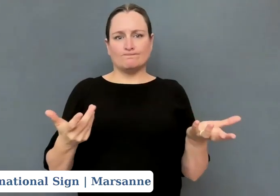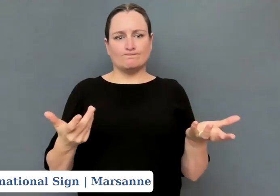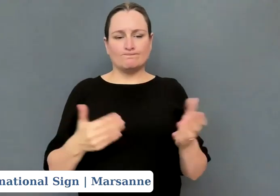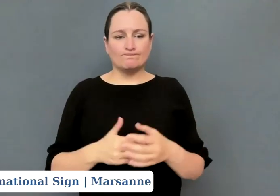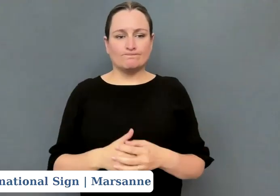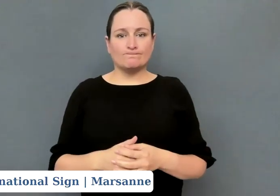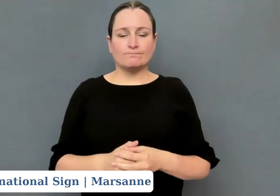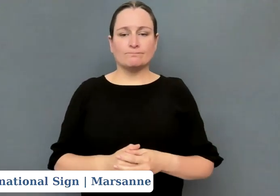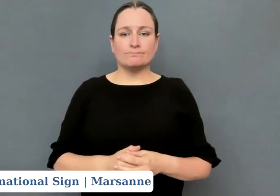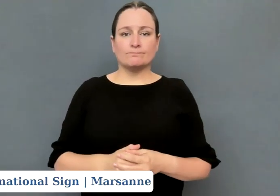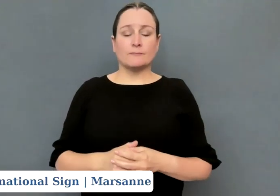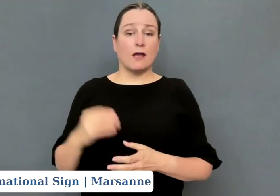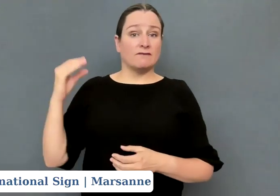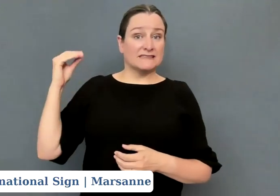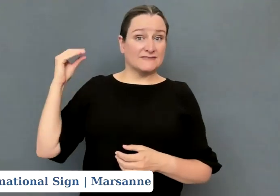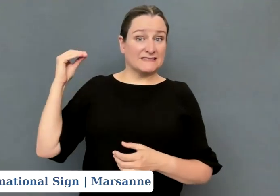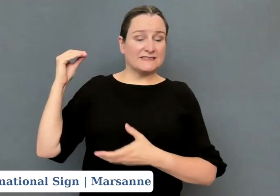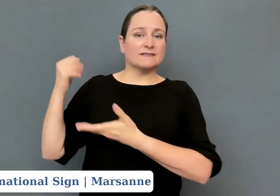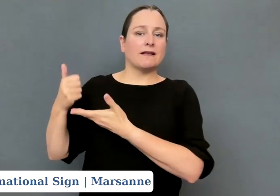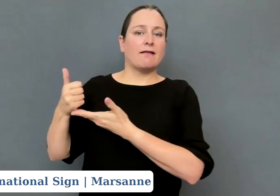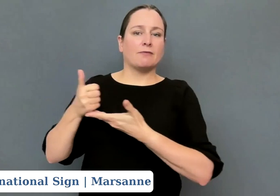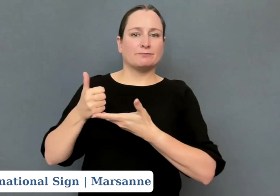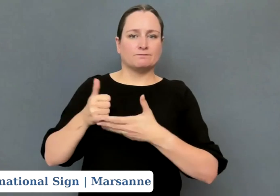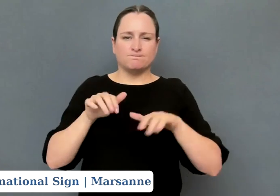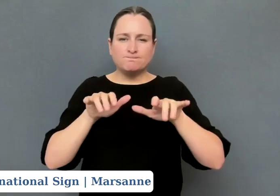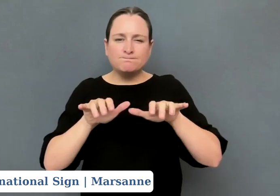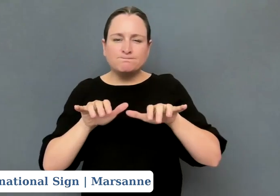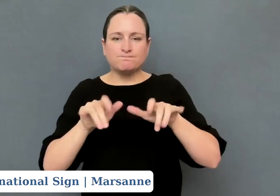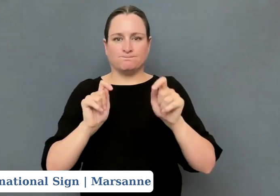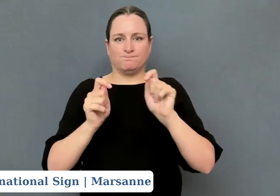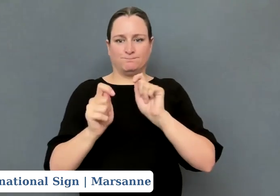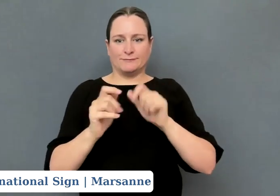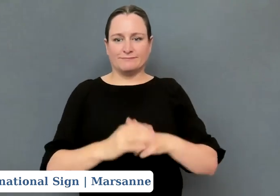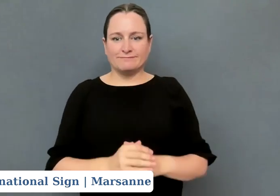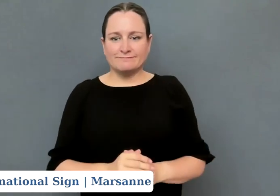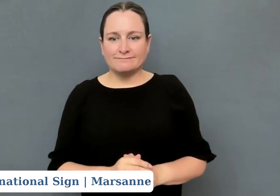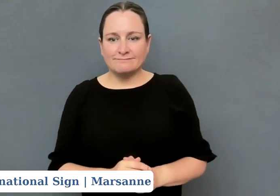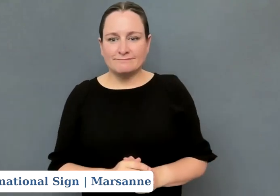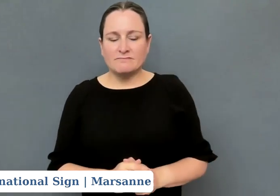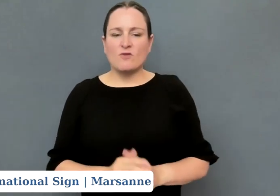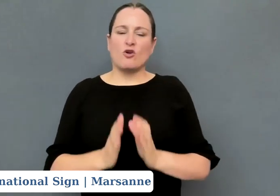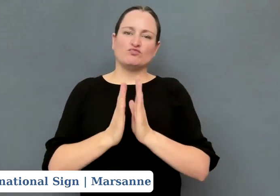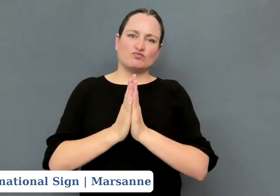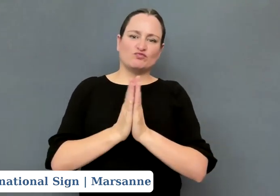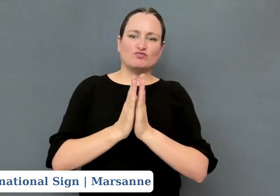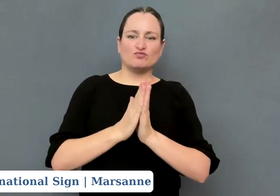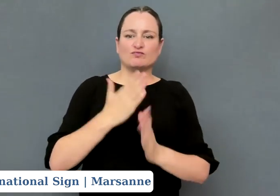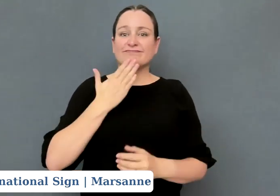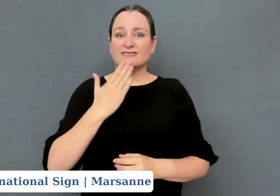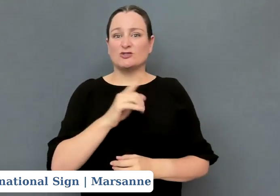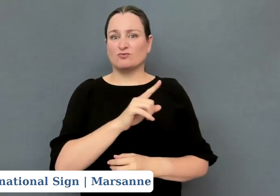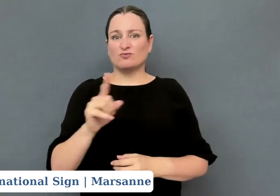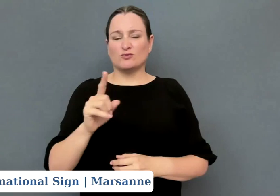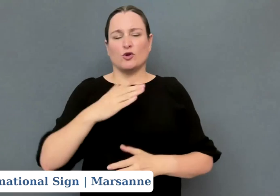sharing. Right? Could you okay, let's just pause a minute as we fix a small